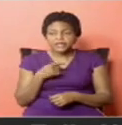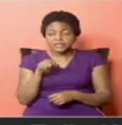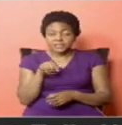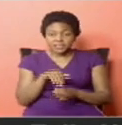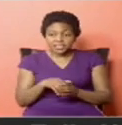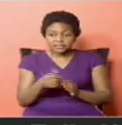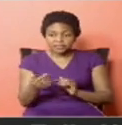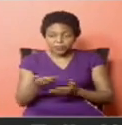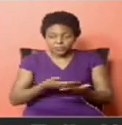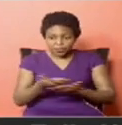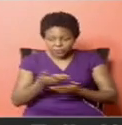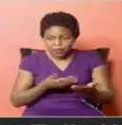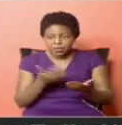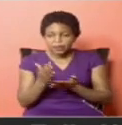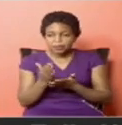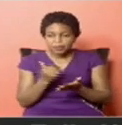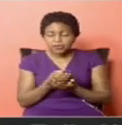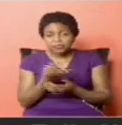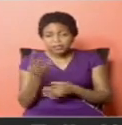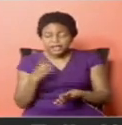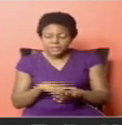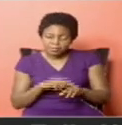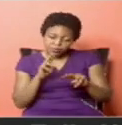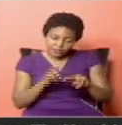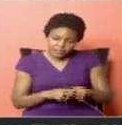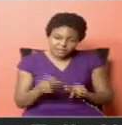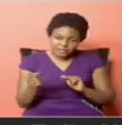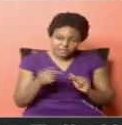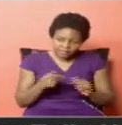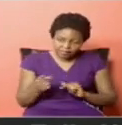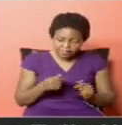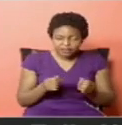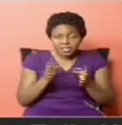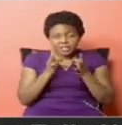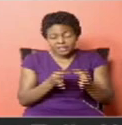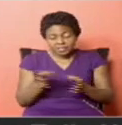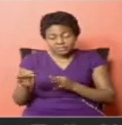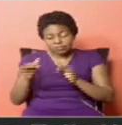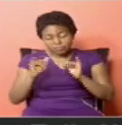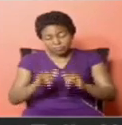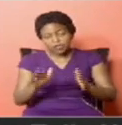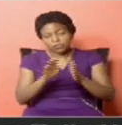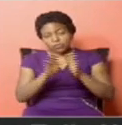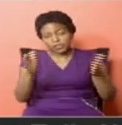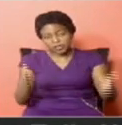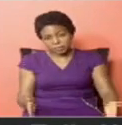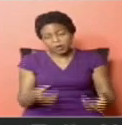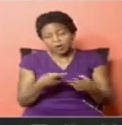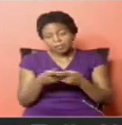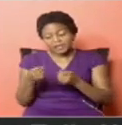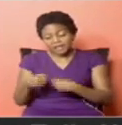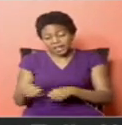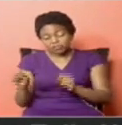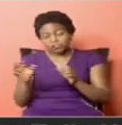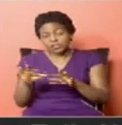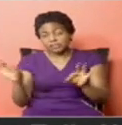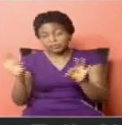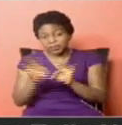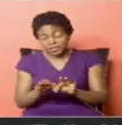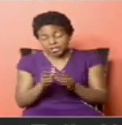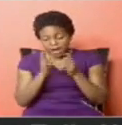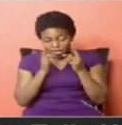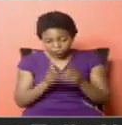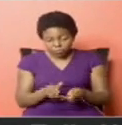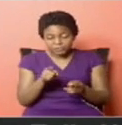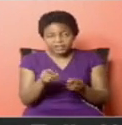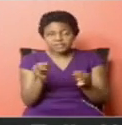discourse, because a lot of times when we sit and discuss, things remain on the table. Action is very slow. I hope that this forum gives